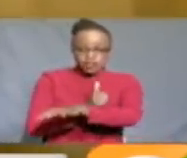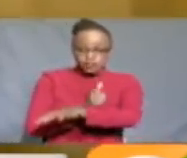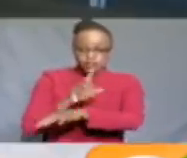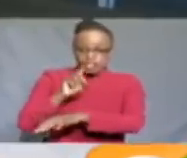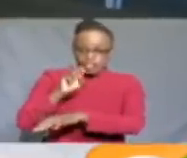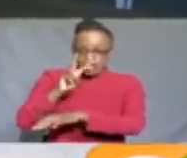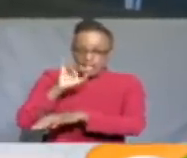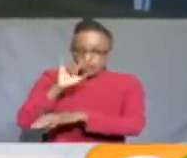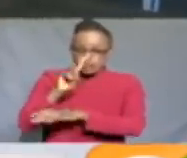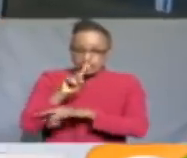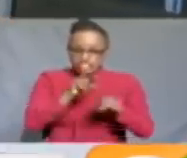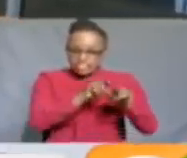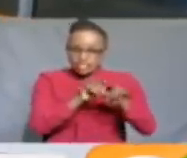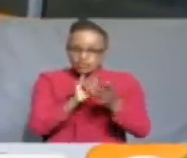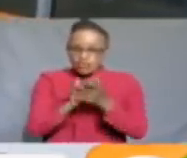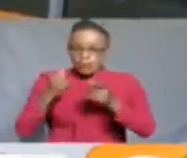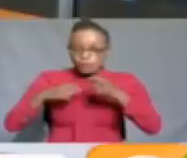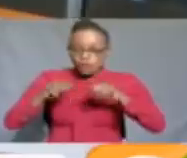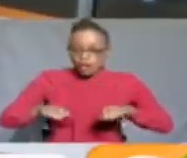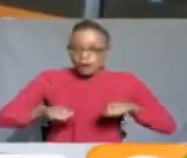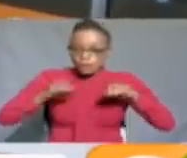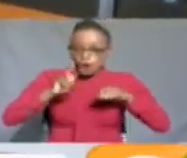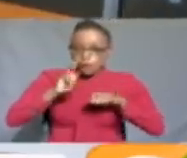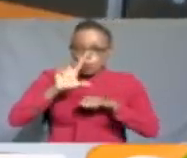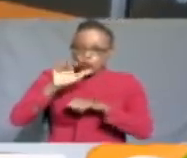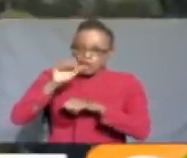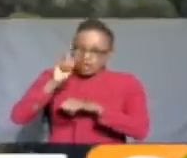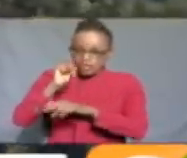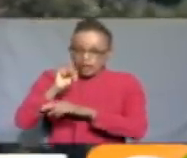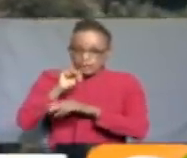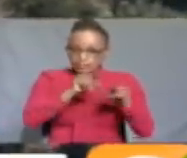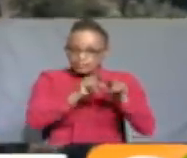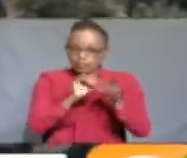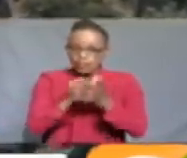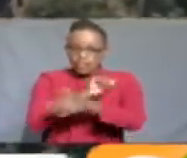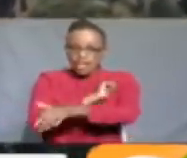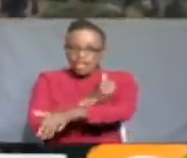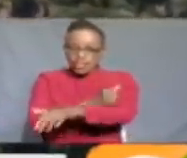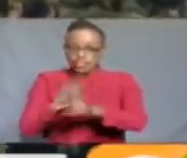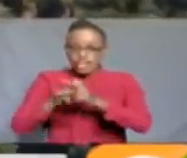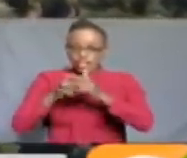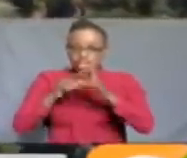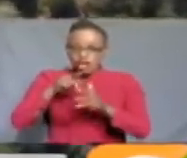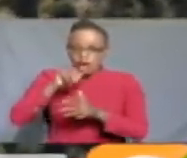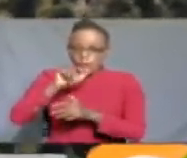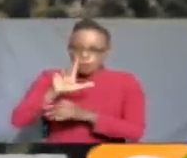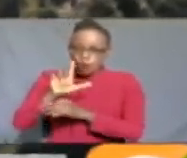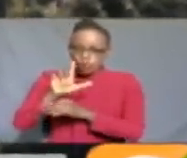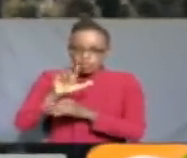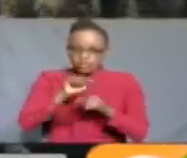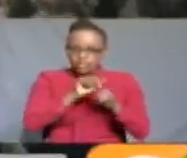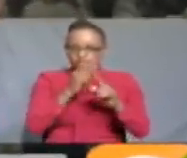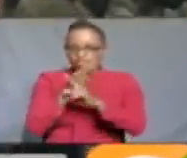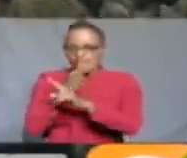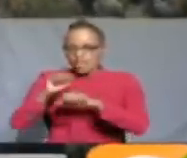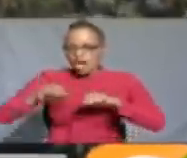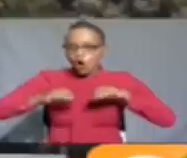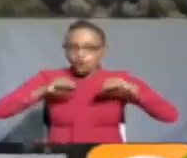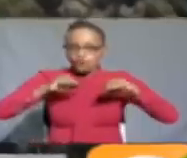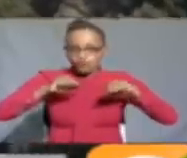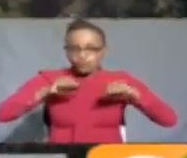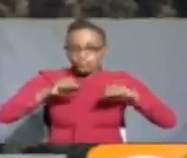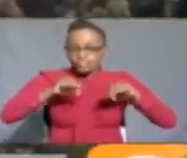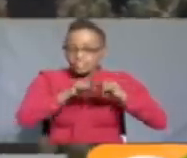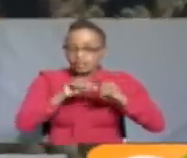Kimosop, KVDA procurement boss William Maina Kiprotich, and the authority's engineer Paul Serem, among other officials.